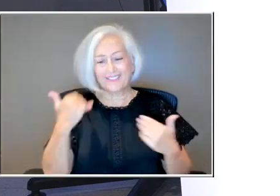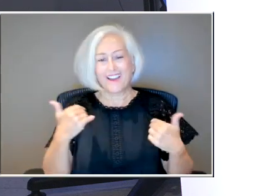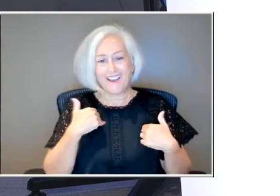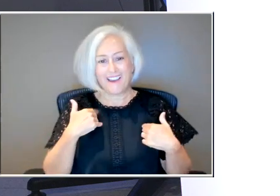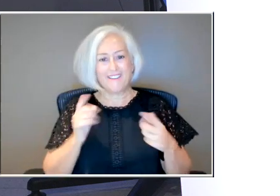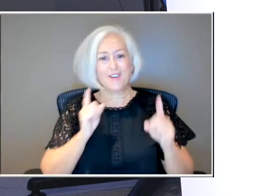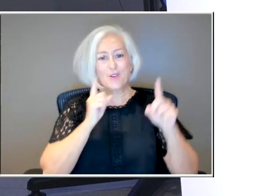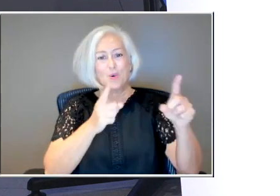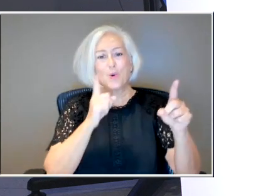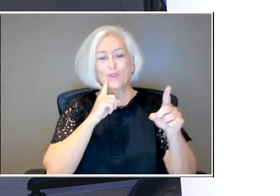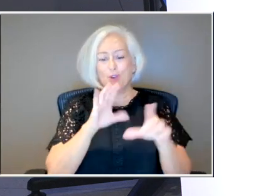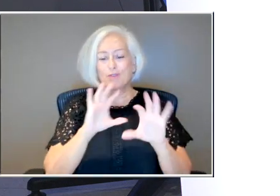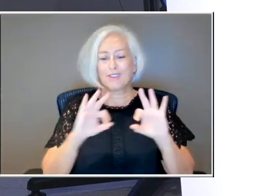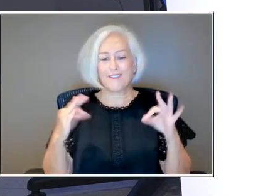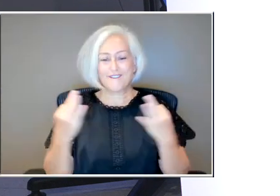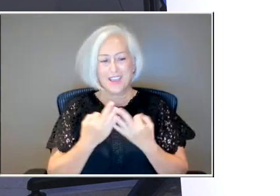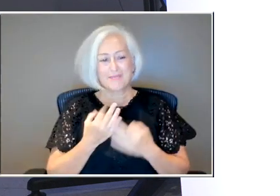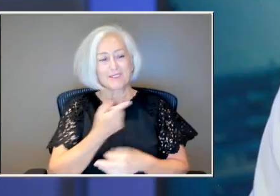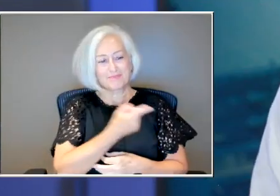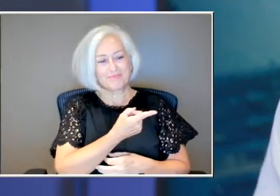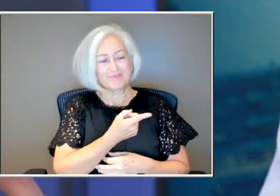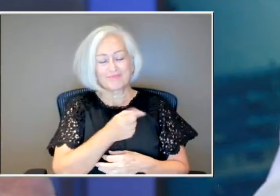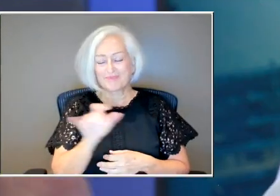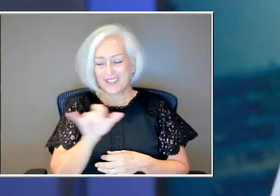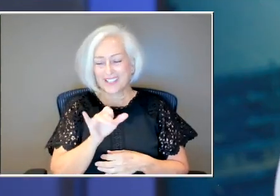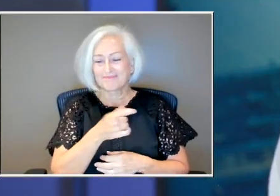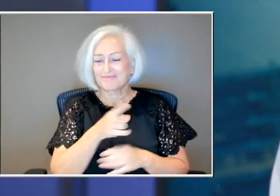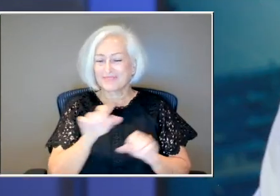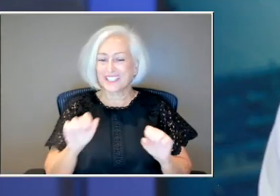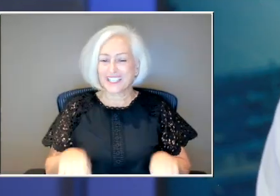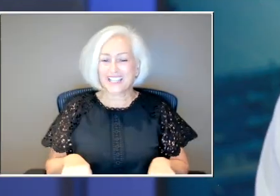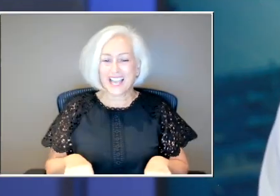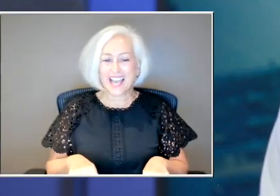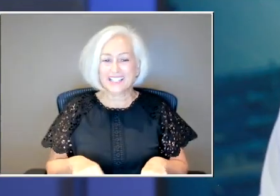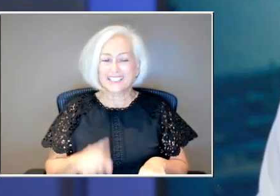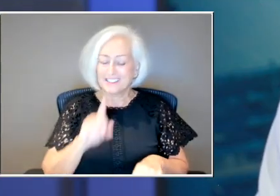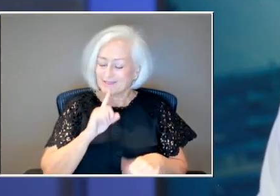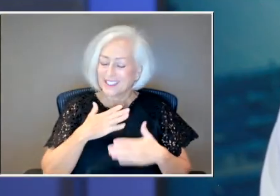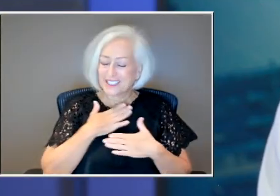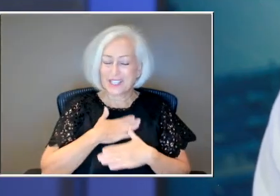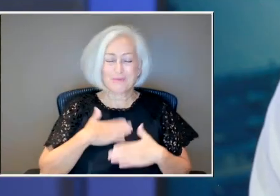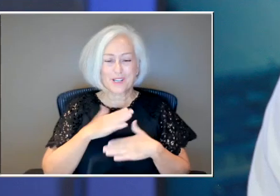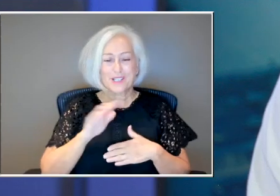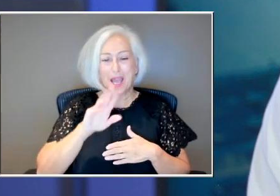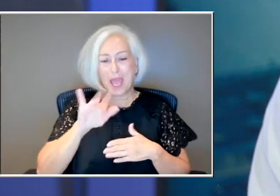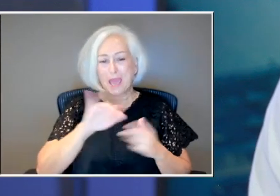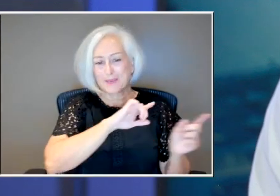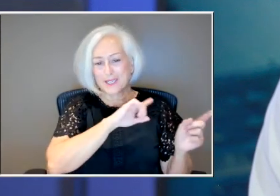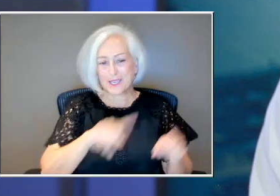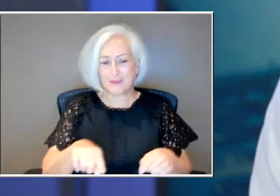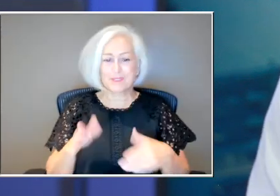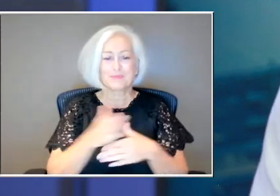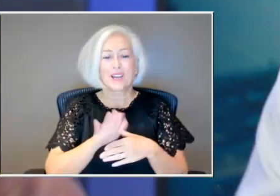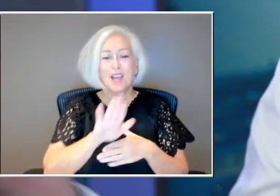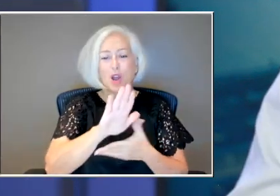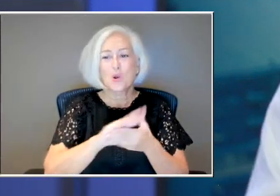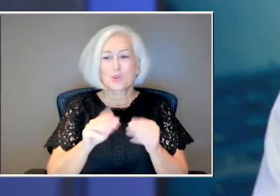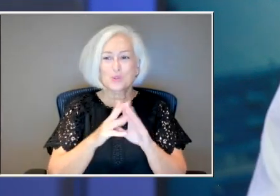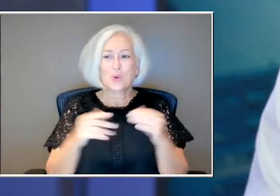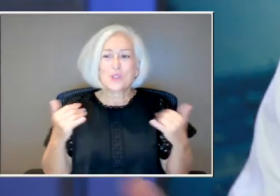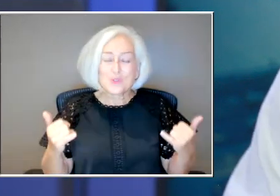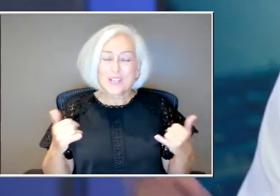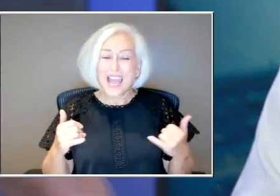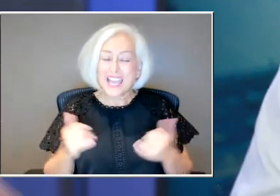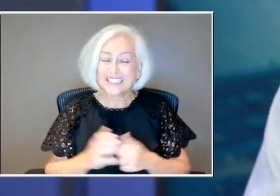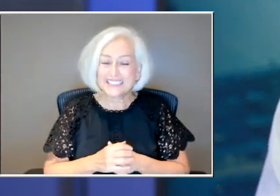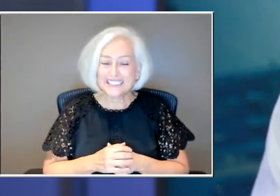is able to here. And so just really appreciative of Abby able to come on and share her story today, because these are the